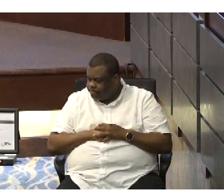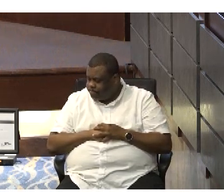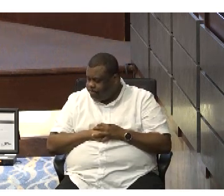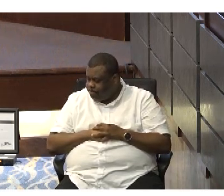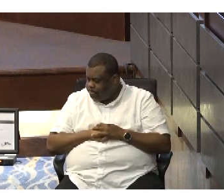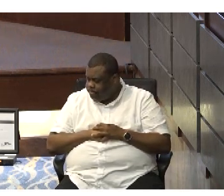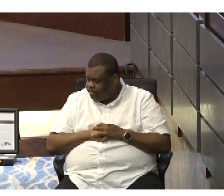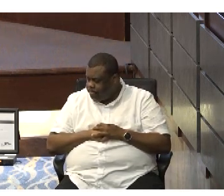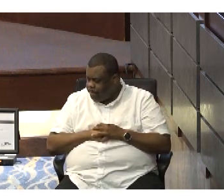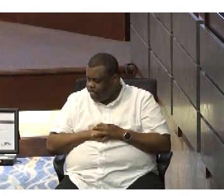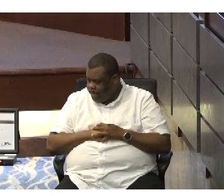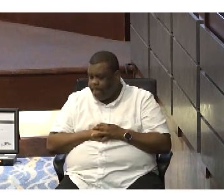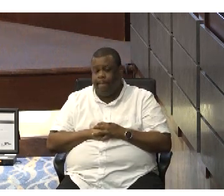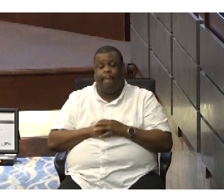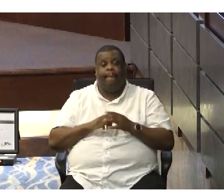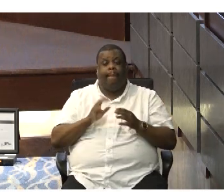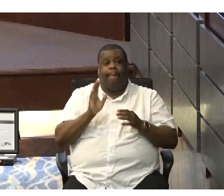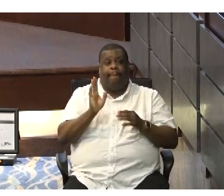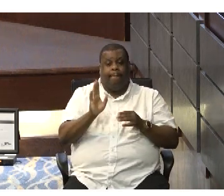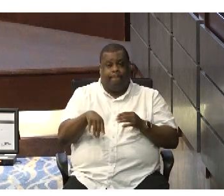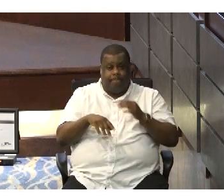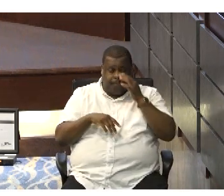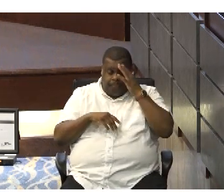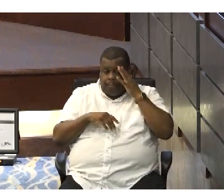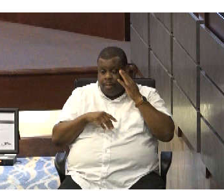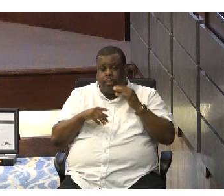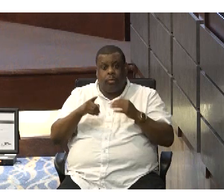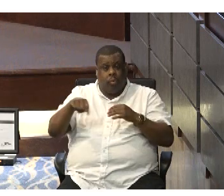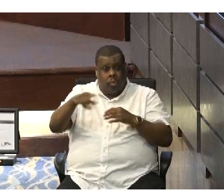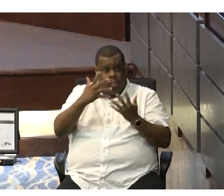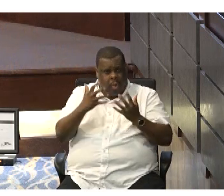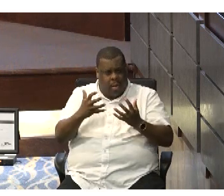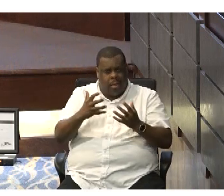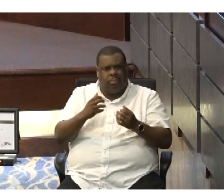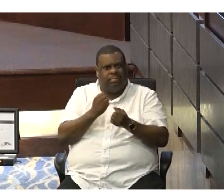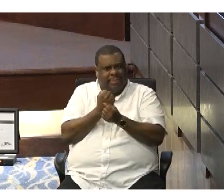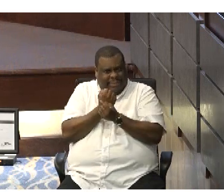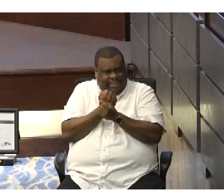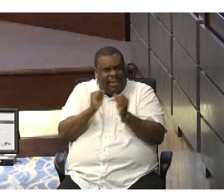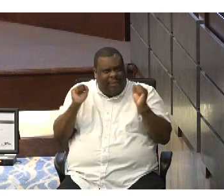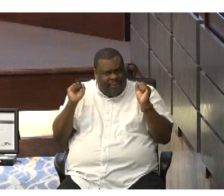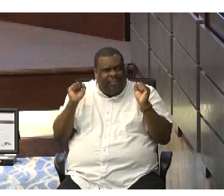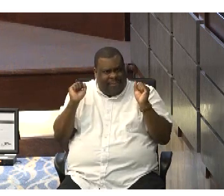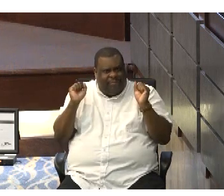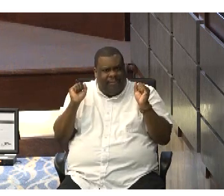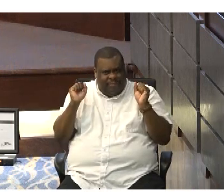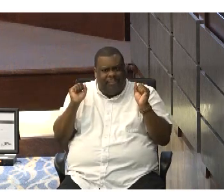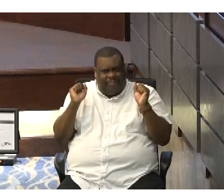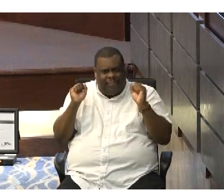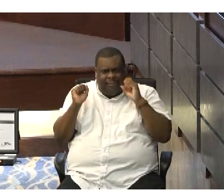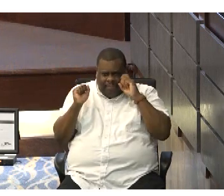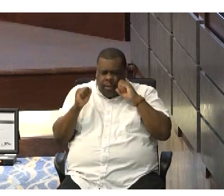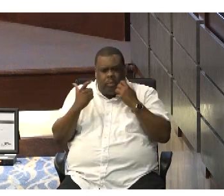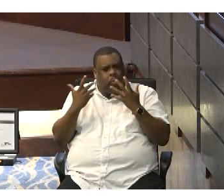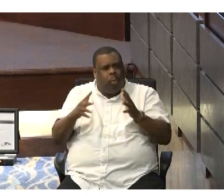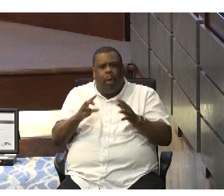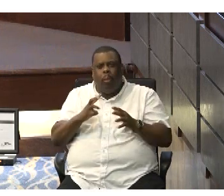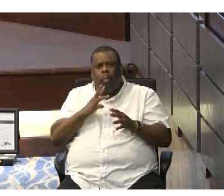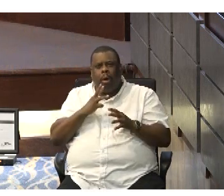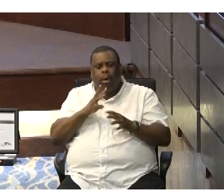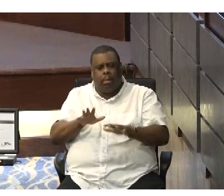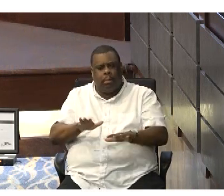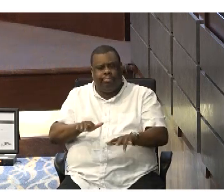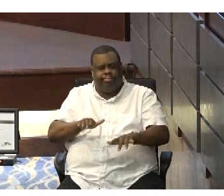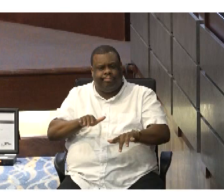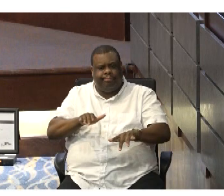Similar, we want to preserve the public's health, safety, and welfare. We need to prevent harm that's caused by flooding and loss of life